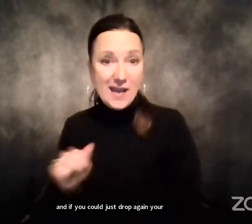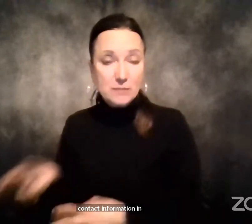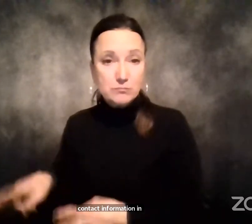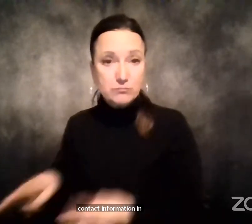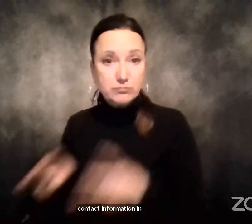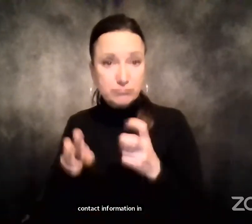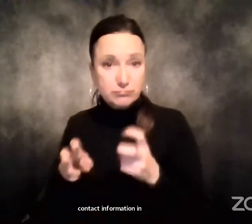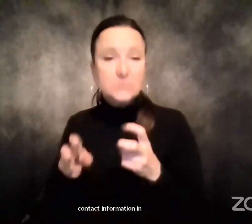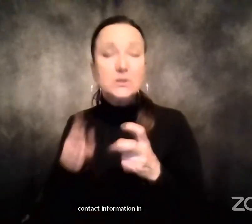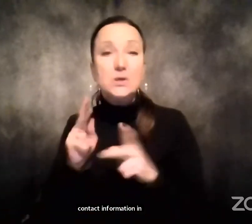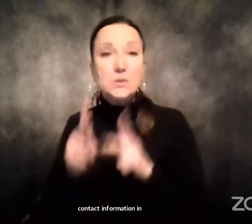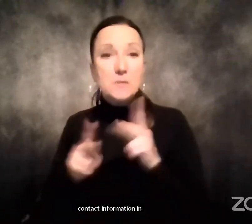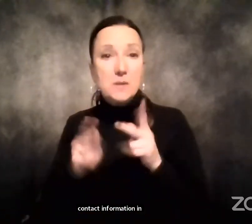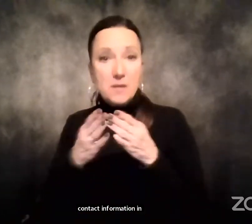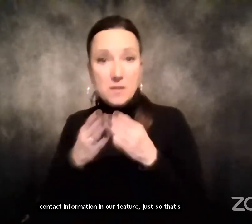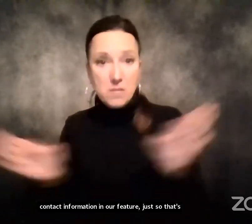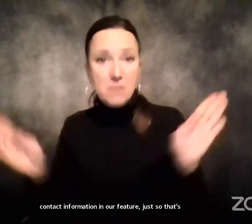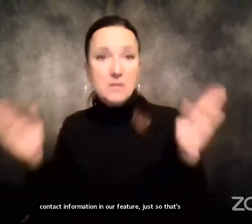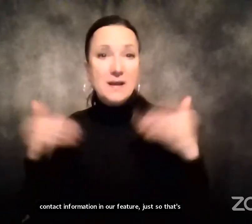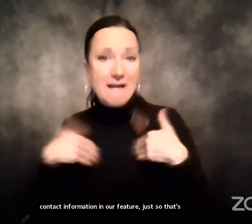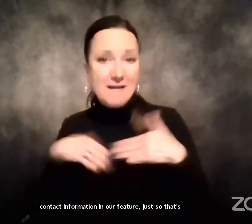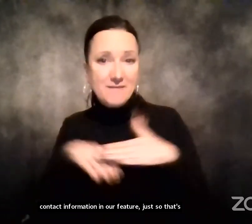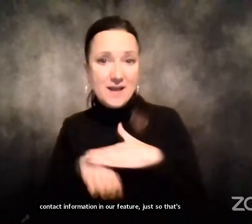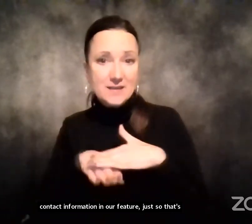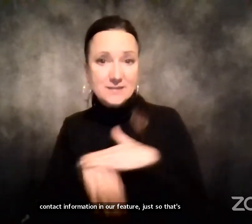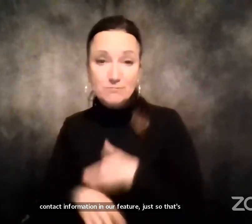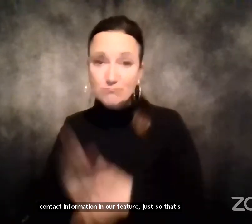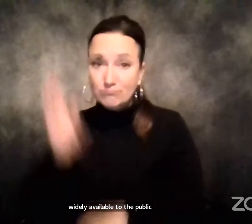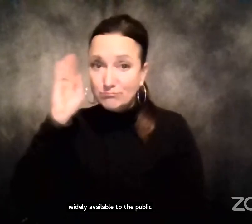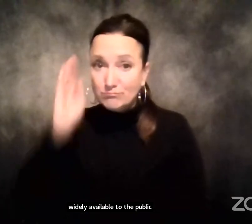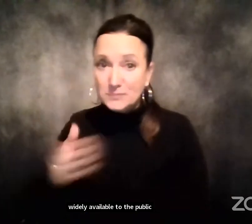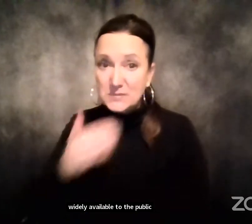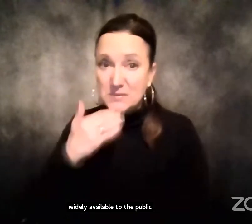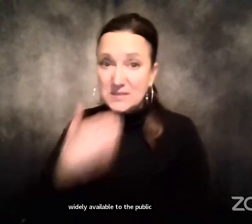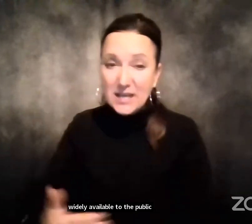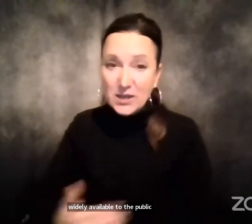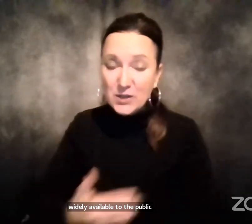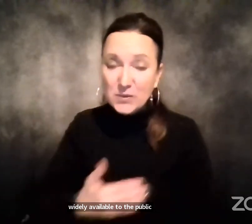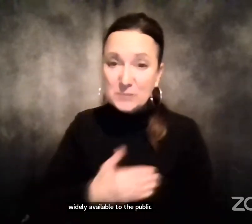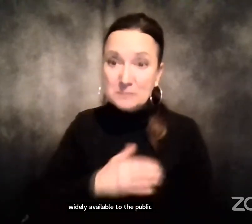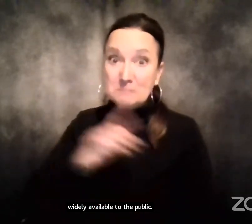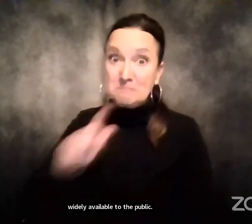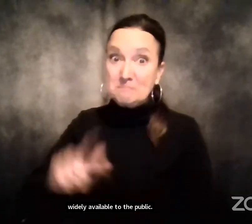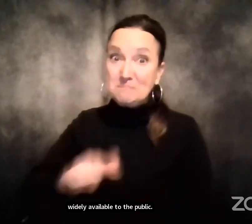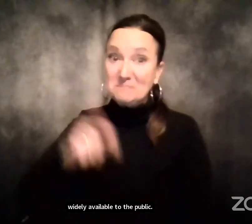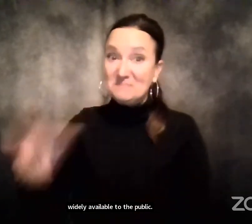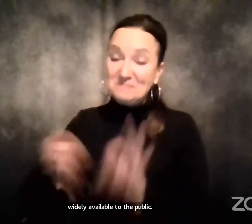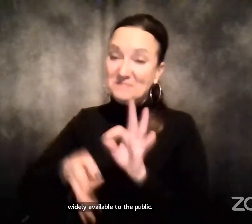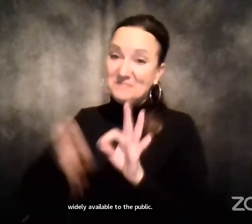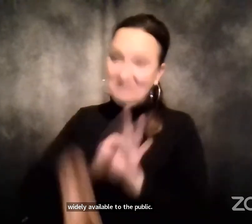to the public, we would really appreciate it. I will. Thank you very much. Perfect. Thank you so much, sir.